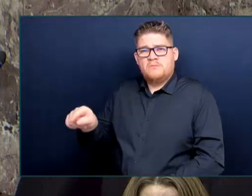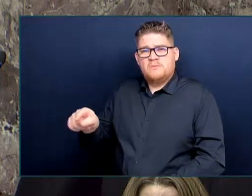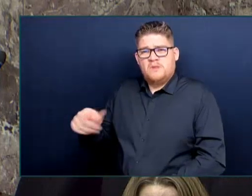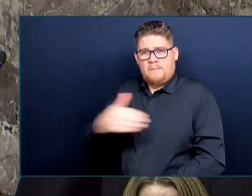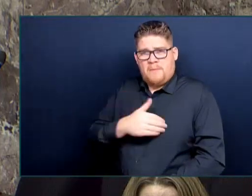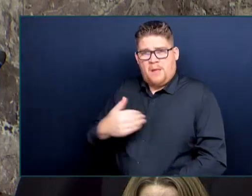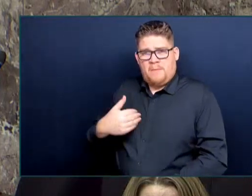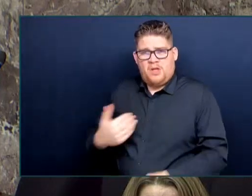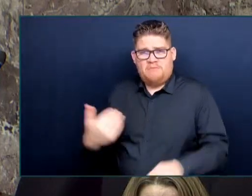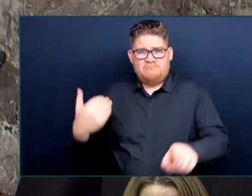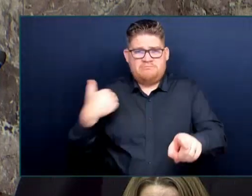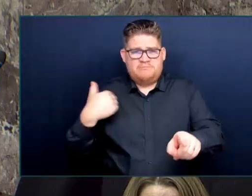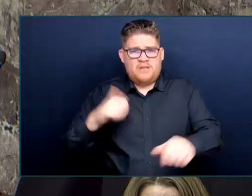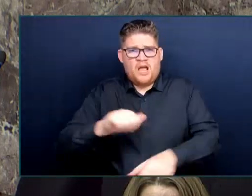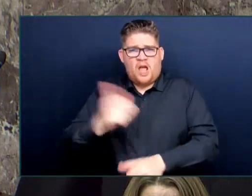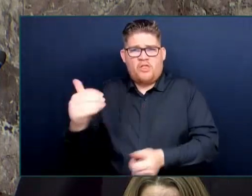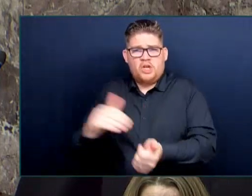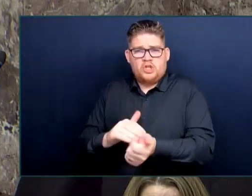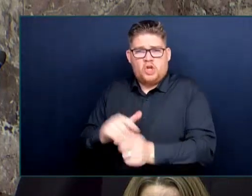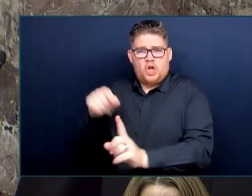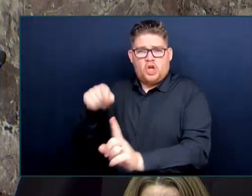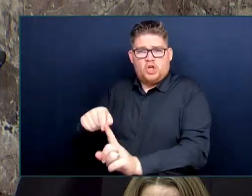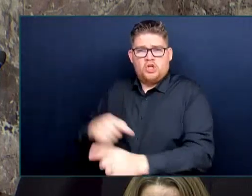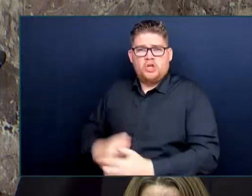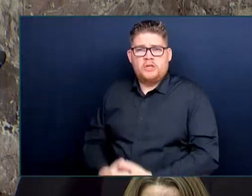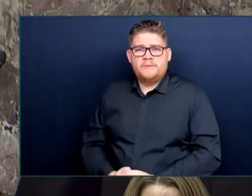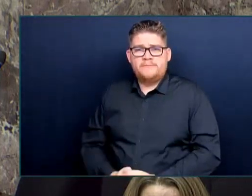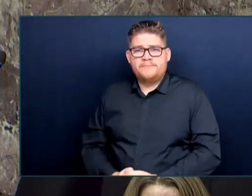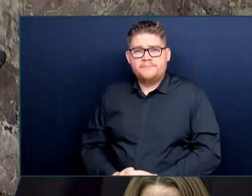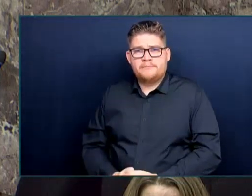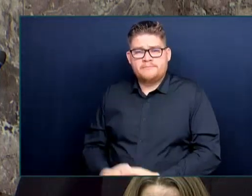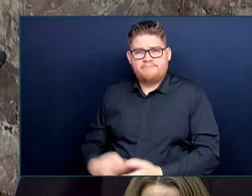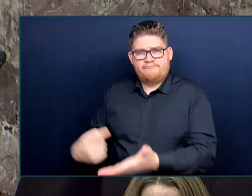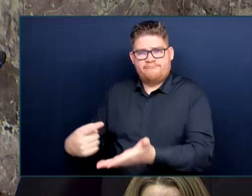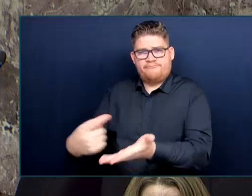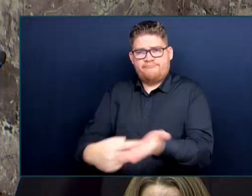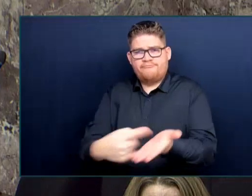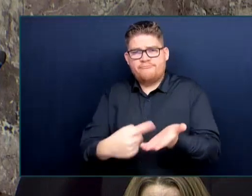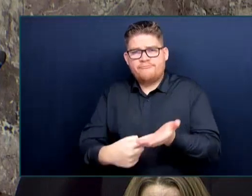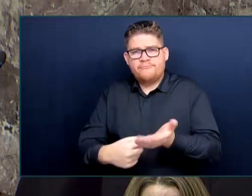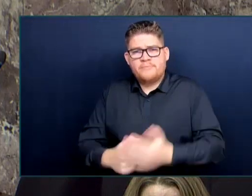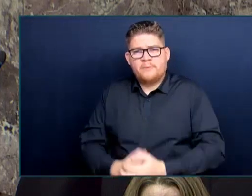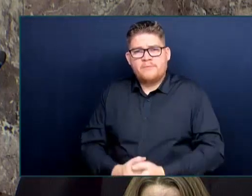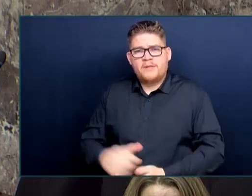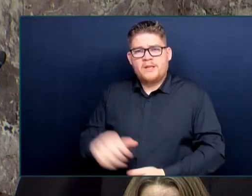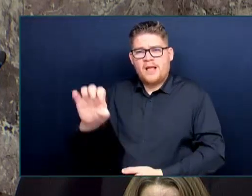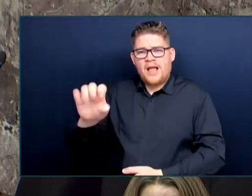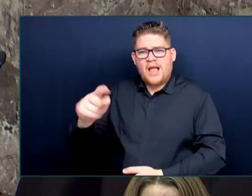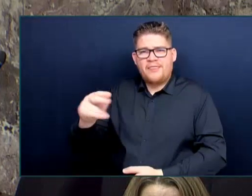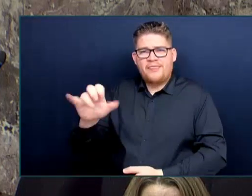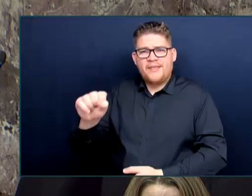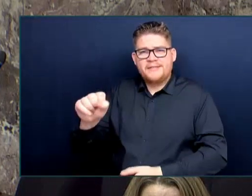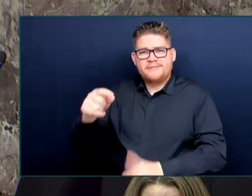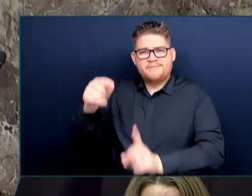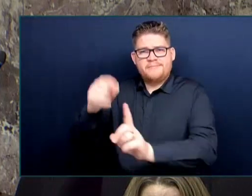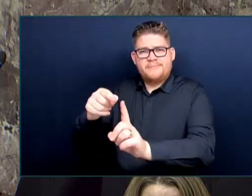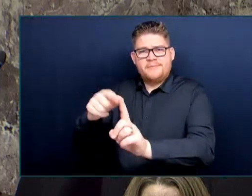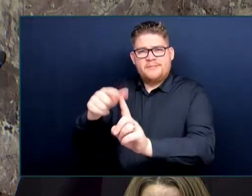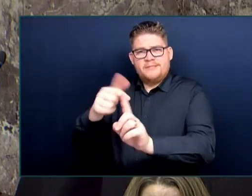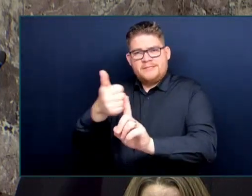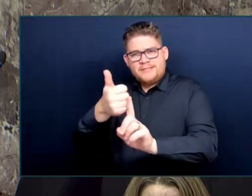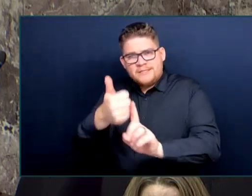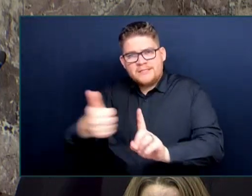into question the ethics of a senior doctor whose responsibility it is to protect